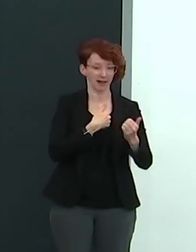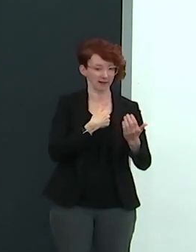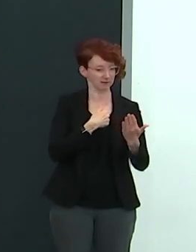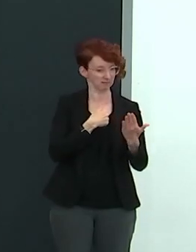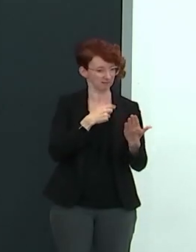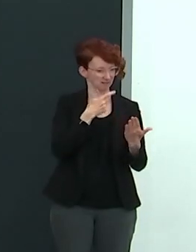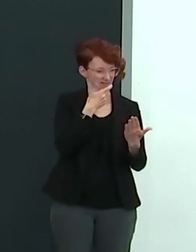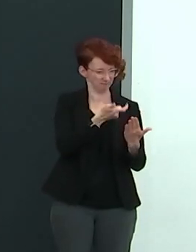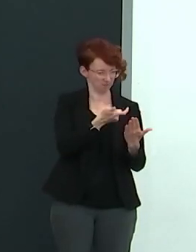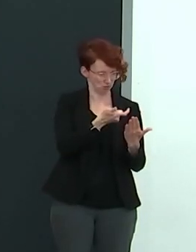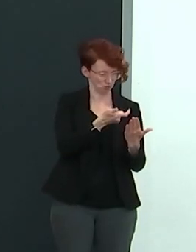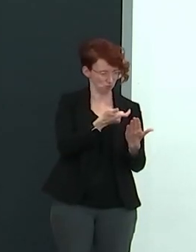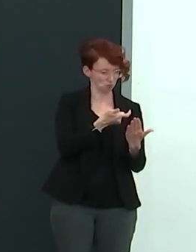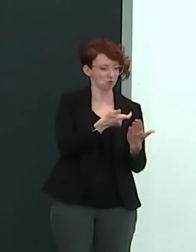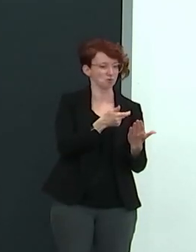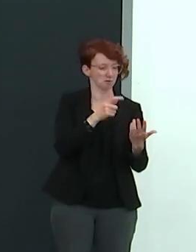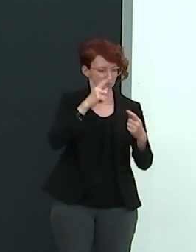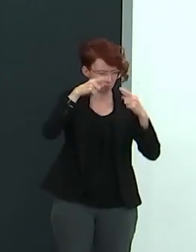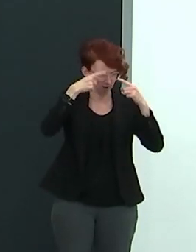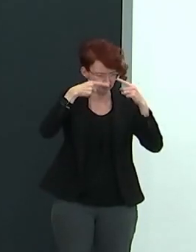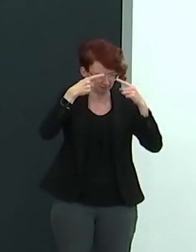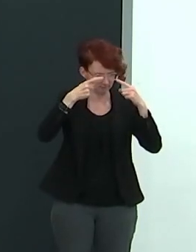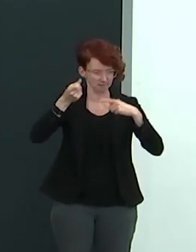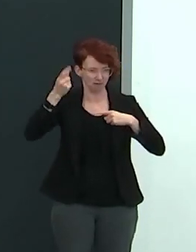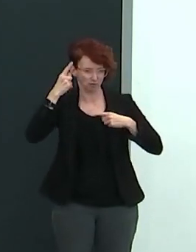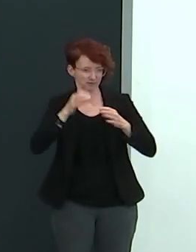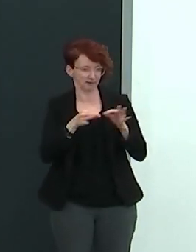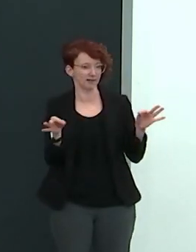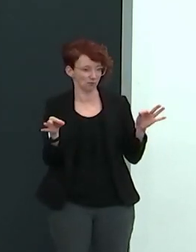view, process, and understand languages.